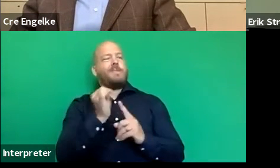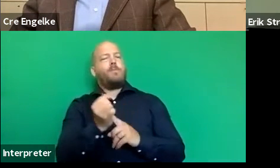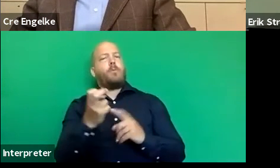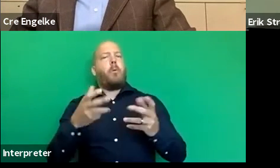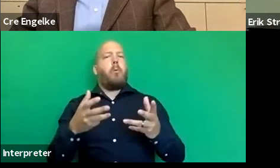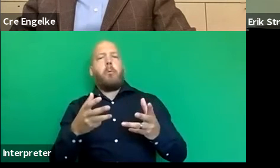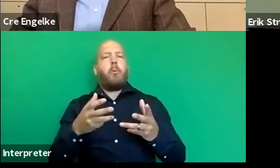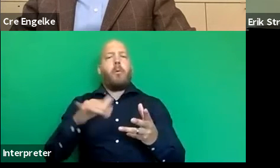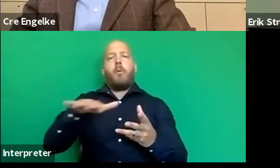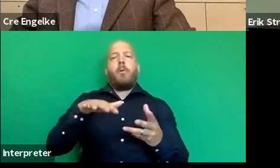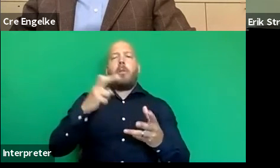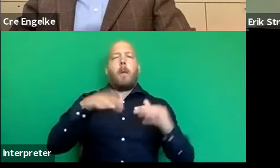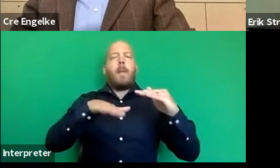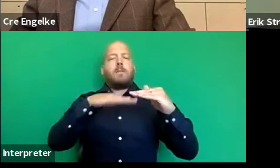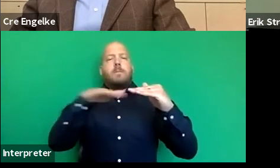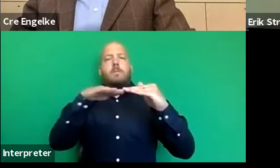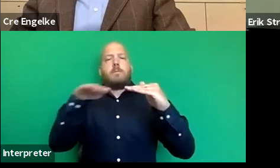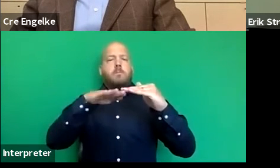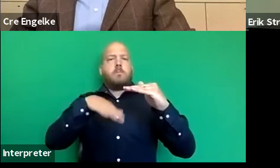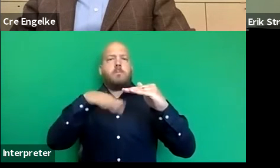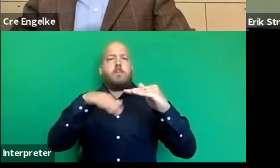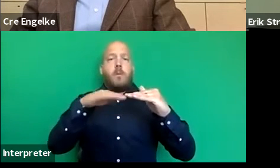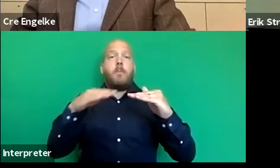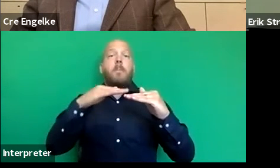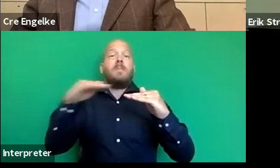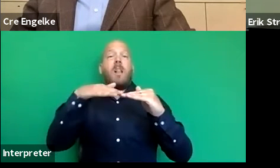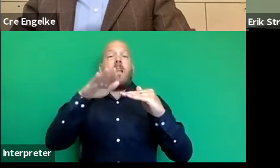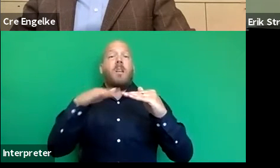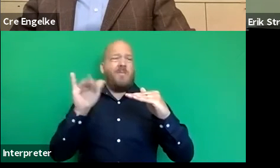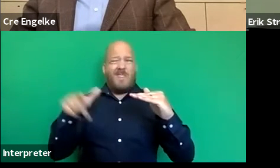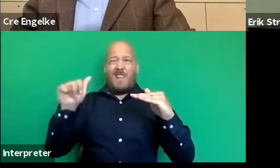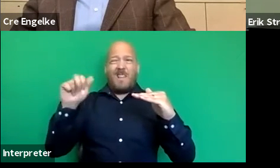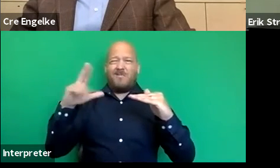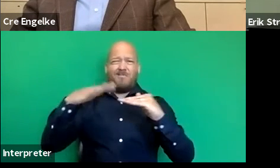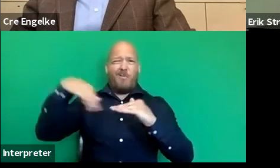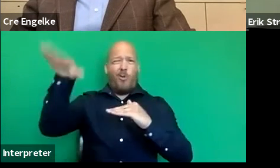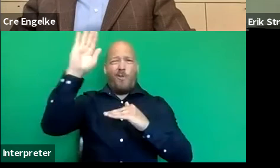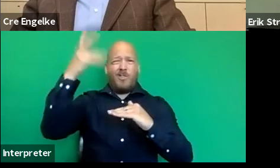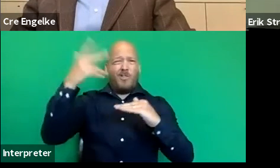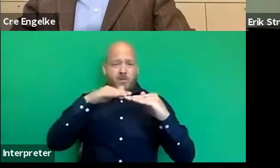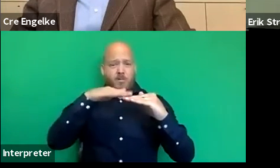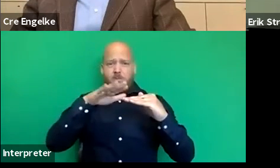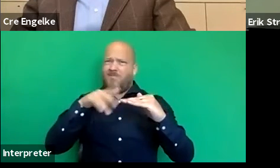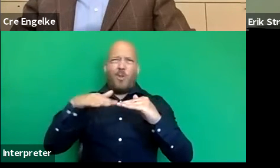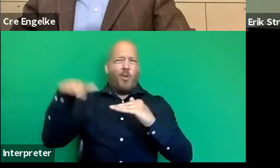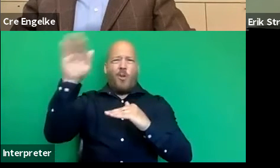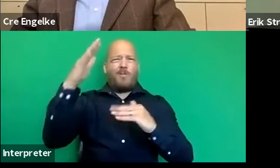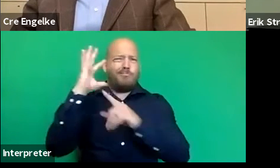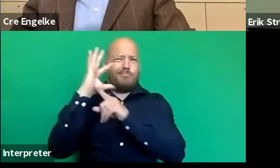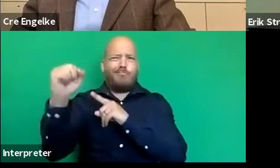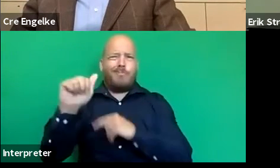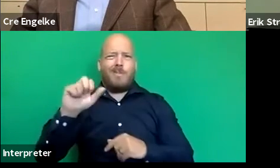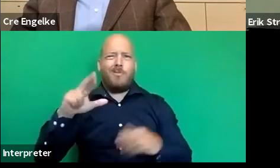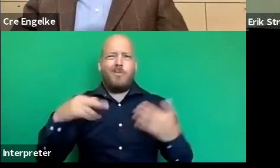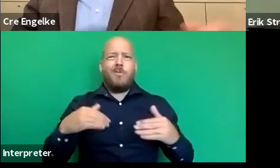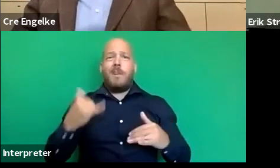accuracy. We've seen this evidenced in MITRE findings, in third-party findings, which